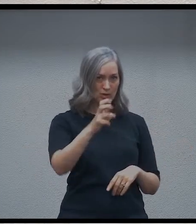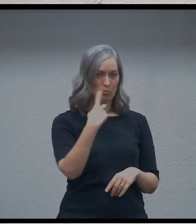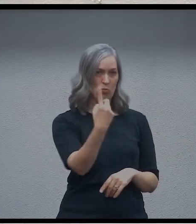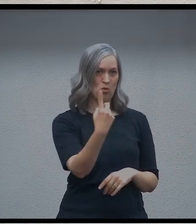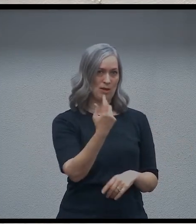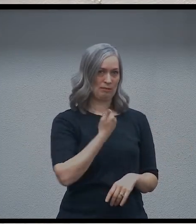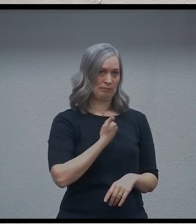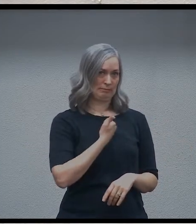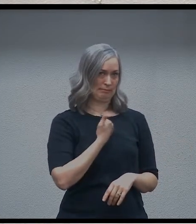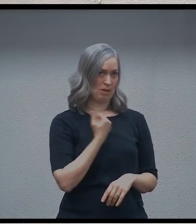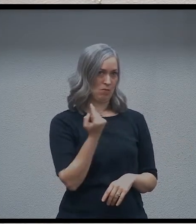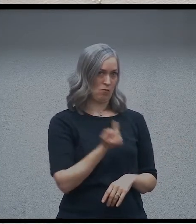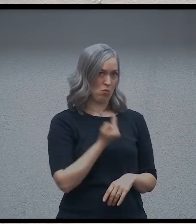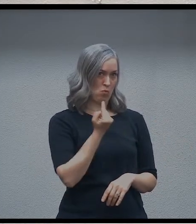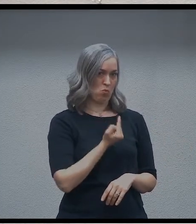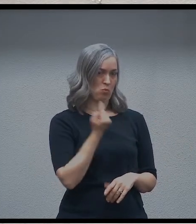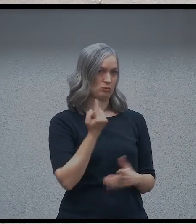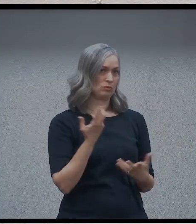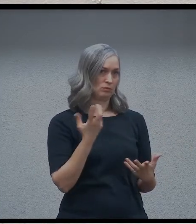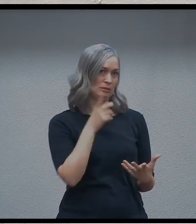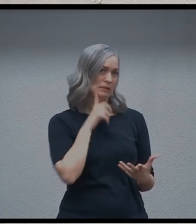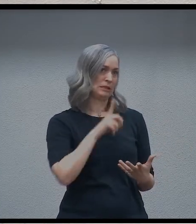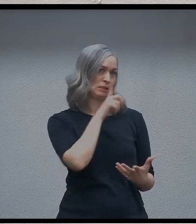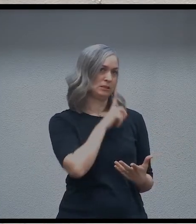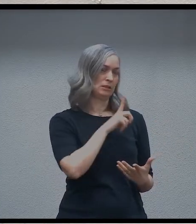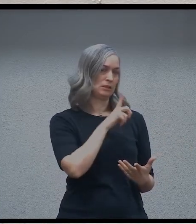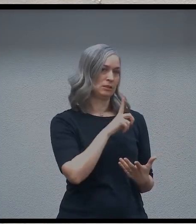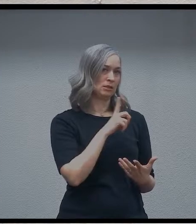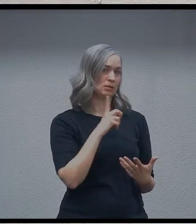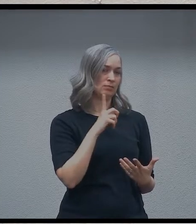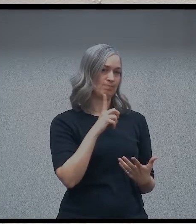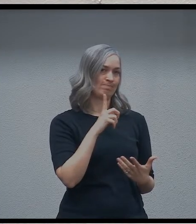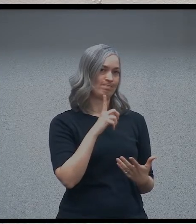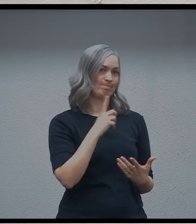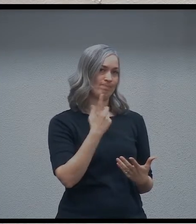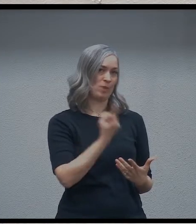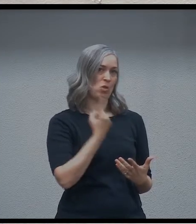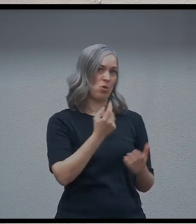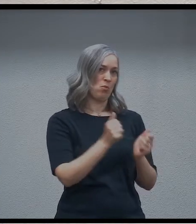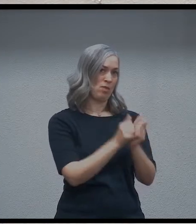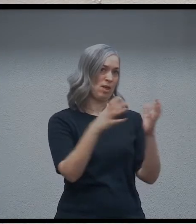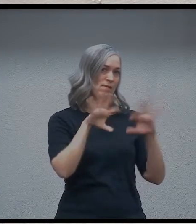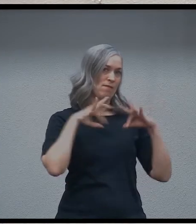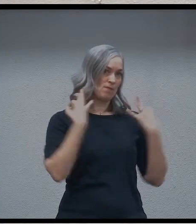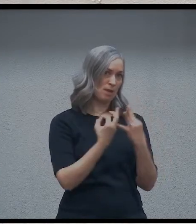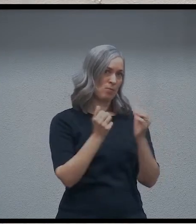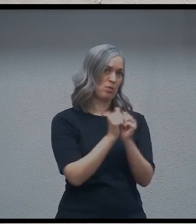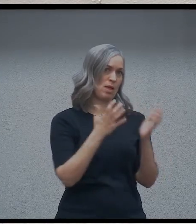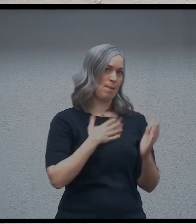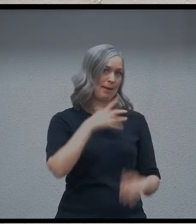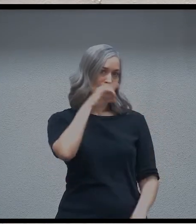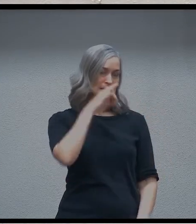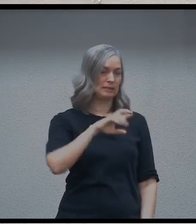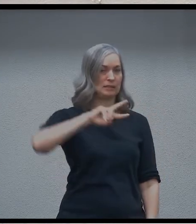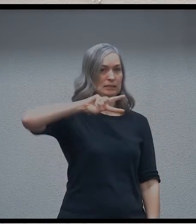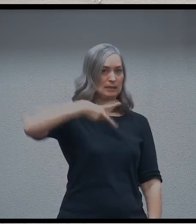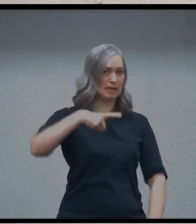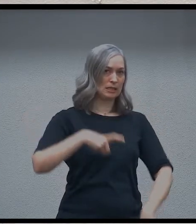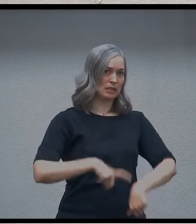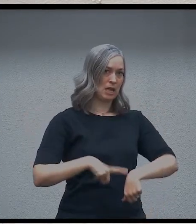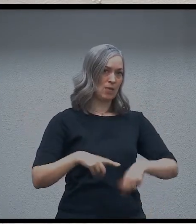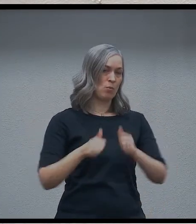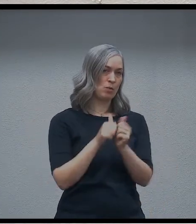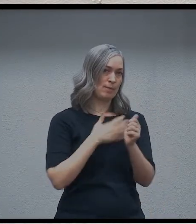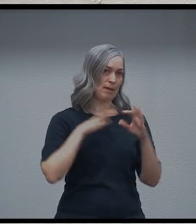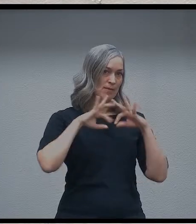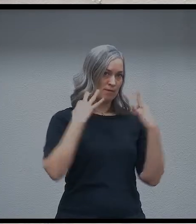myself, being single, or not being single, but by myself, alone without my family and my kids. And then the second time was with my